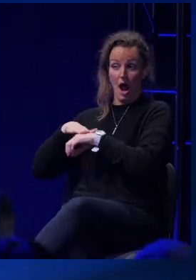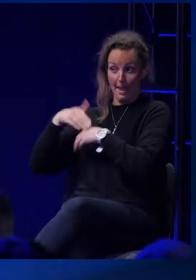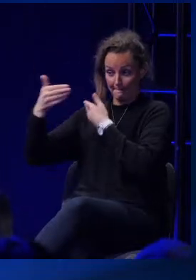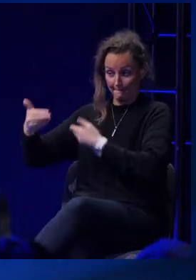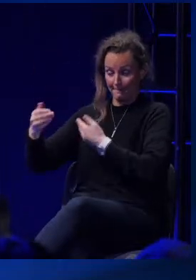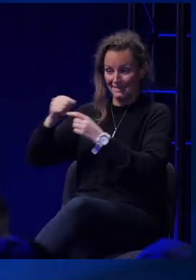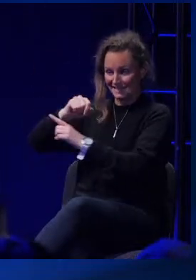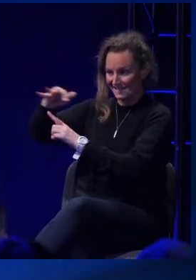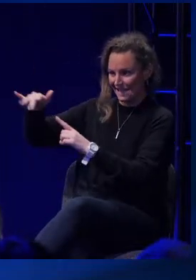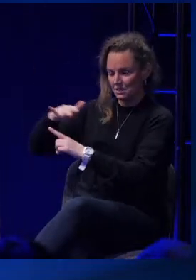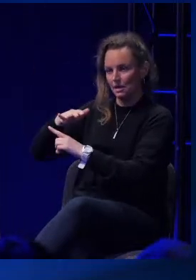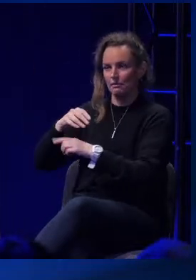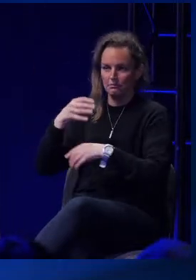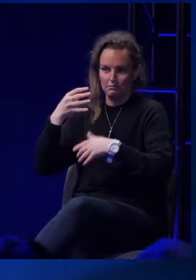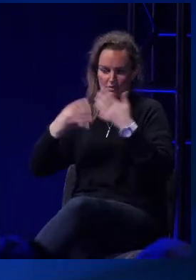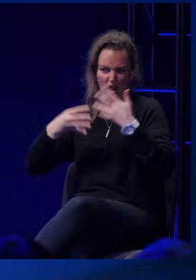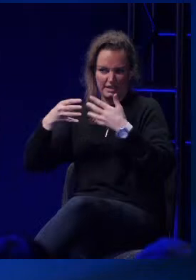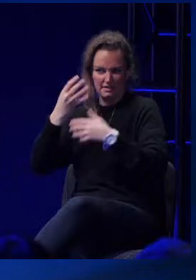achieve those looks?